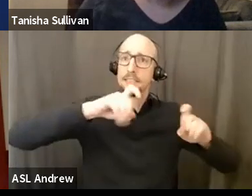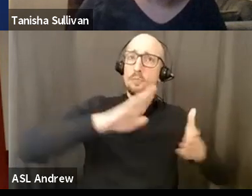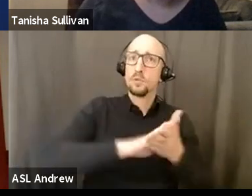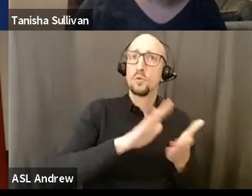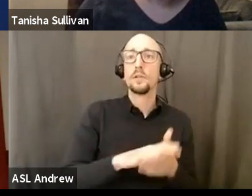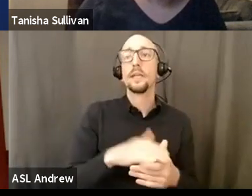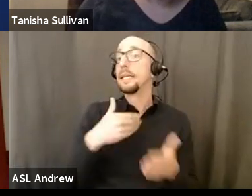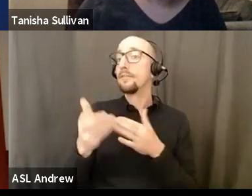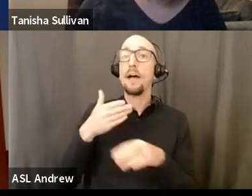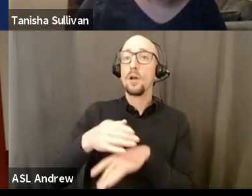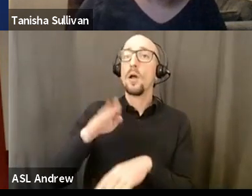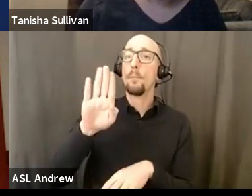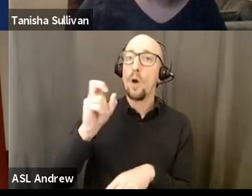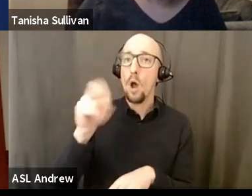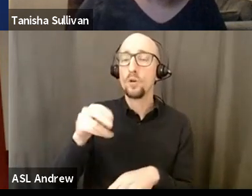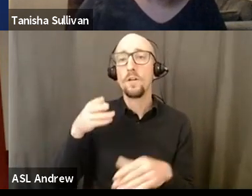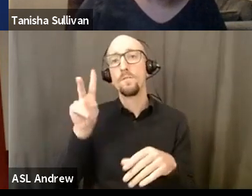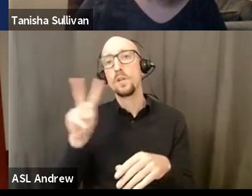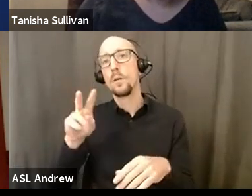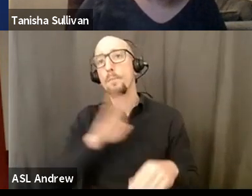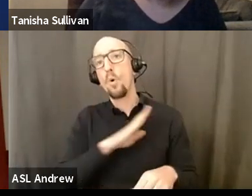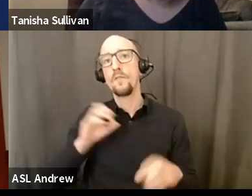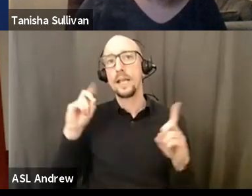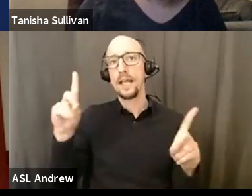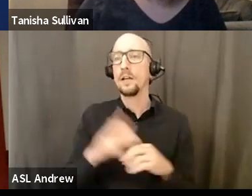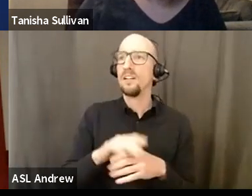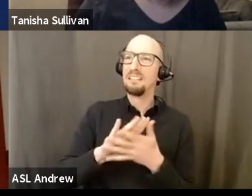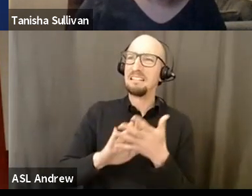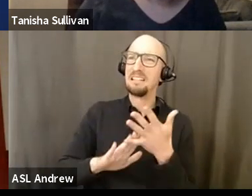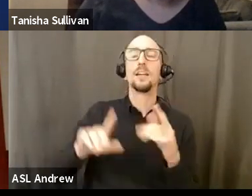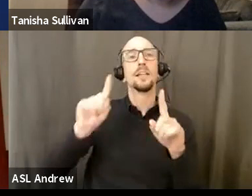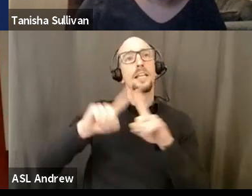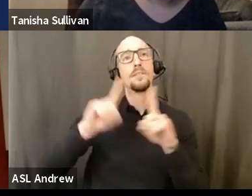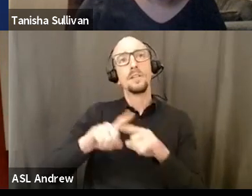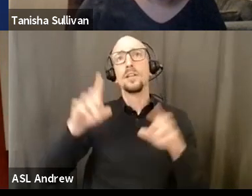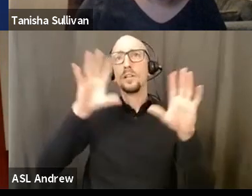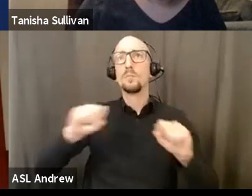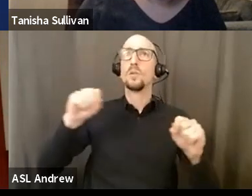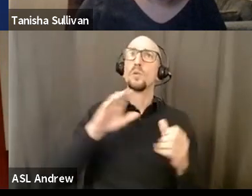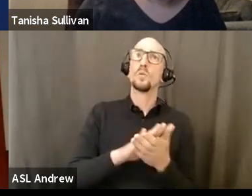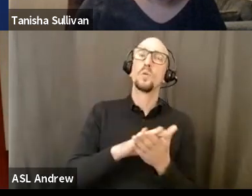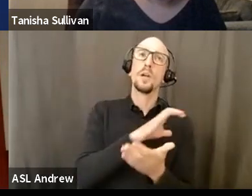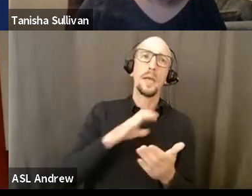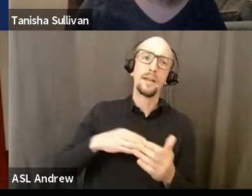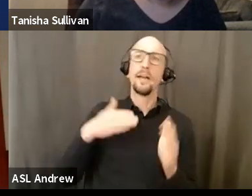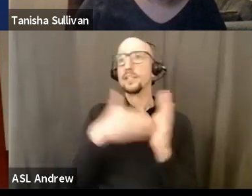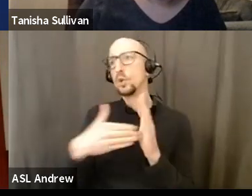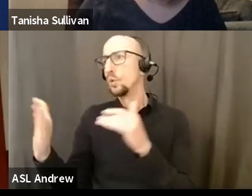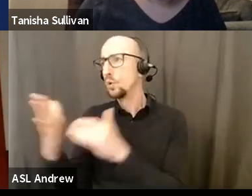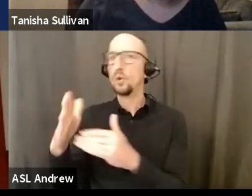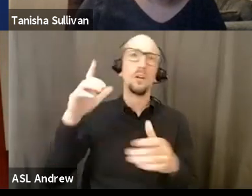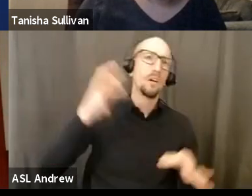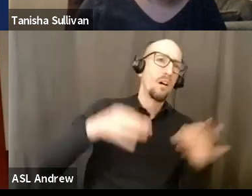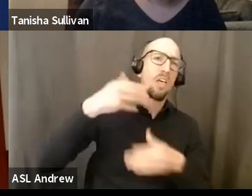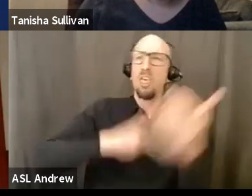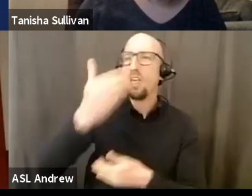of Education, Judge Arthur Garrity, Metco, and countless superintendents, school committees, elected officials, and lawsuits, here we are again, and